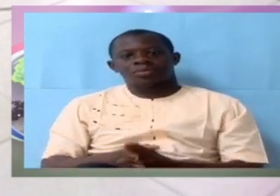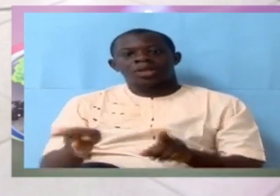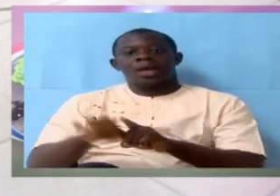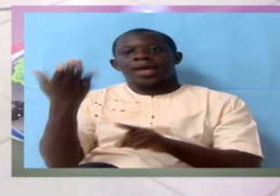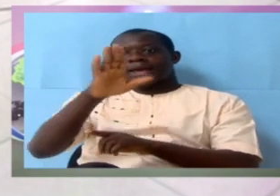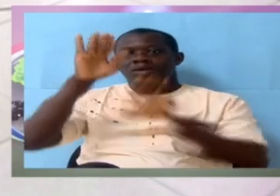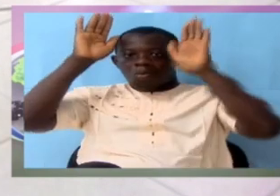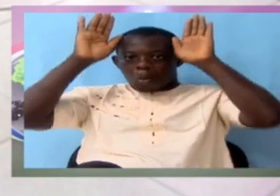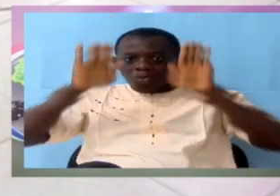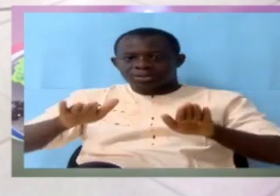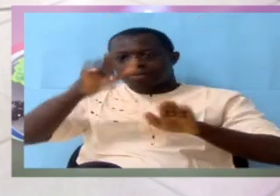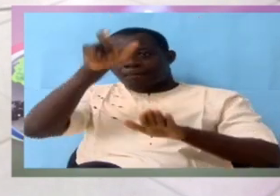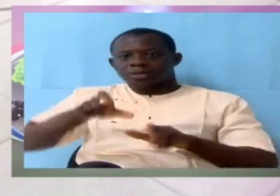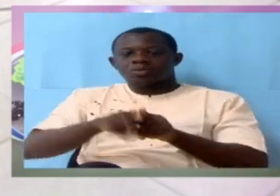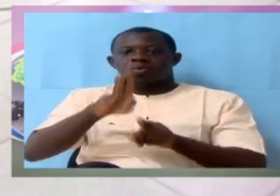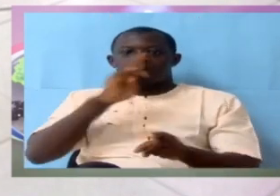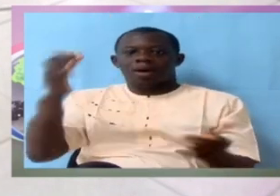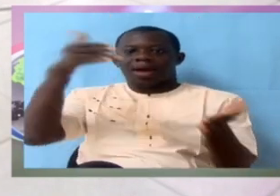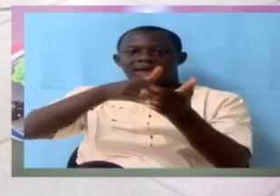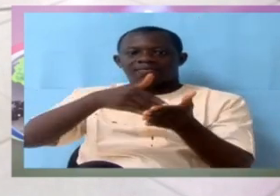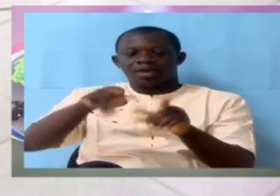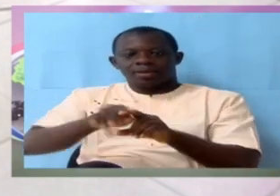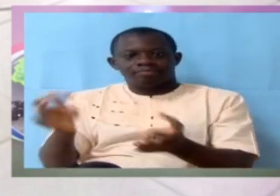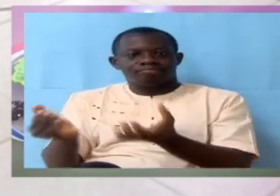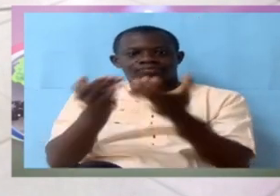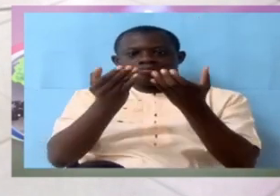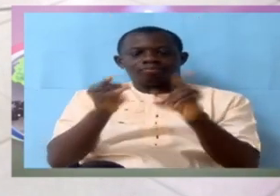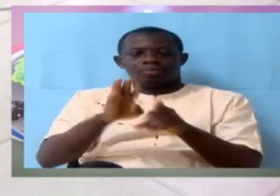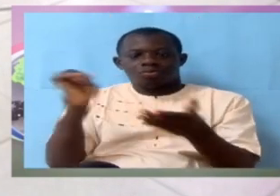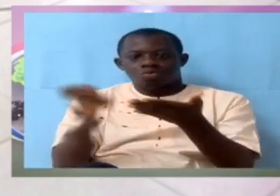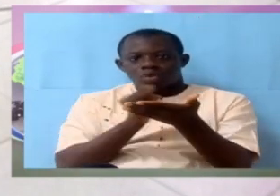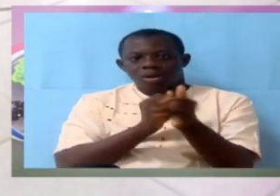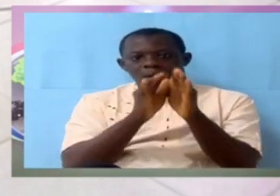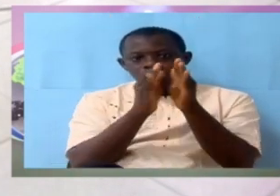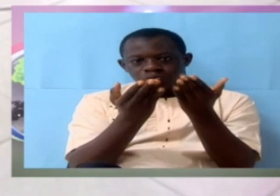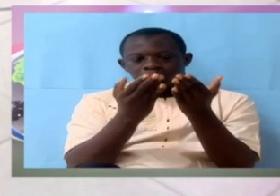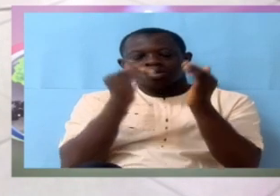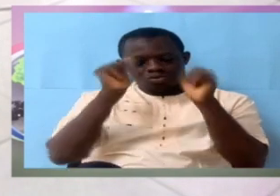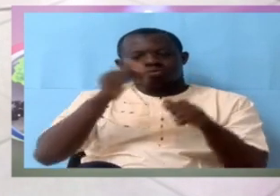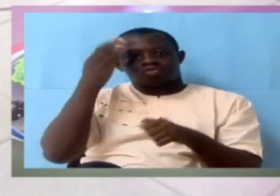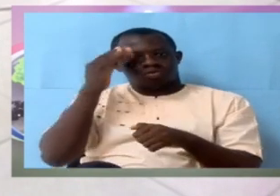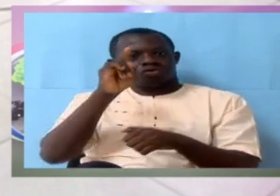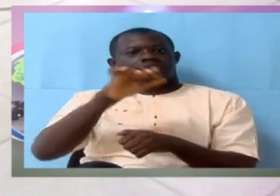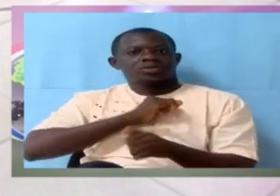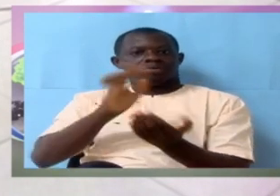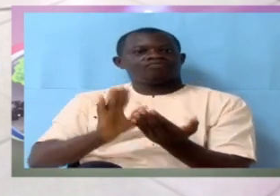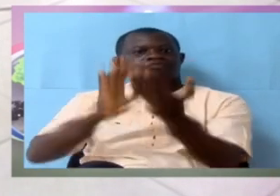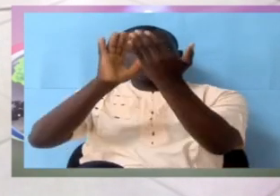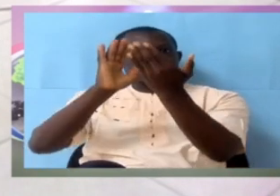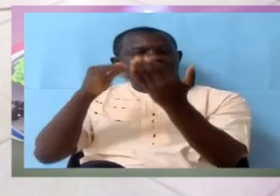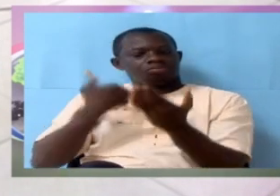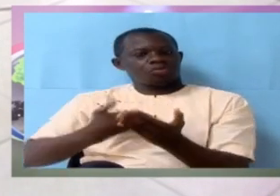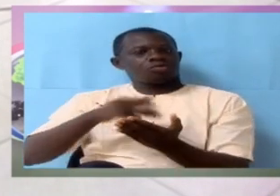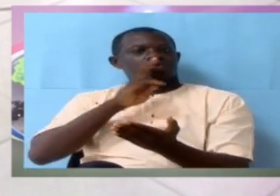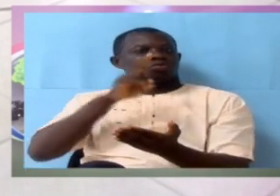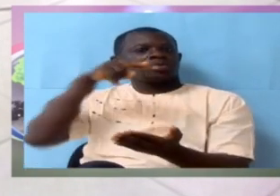Any Muslim who comes here and picks up this Quran, you will immediately know that you are facing people who are here